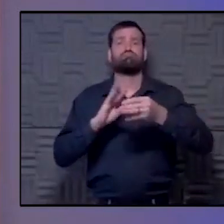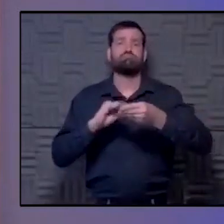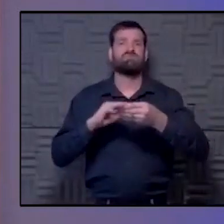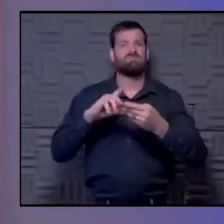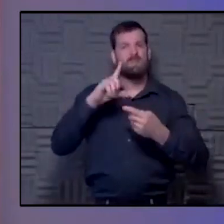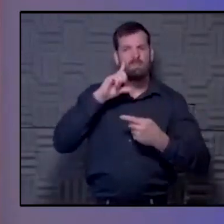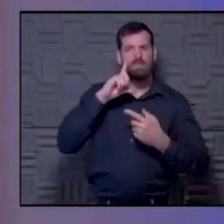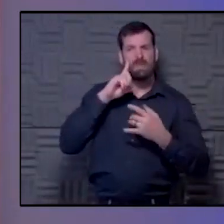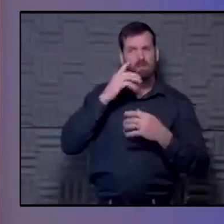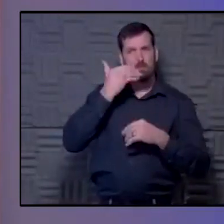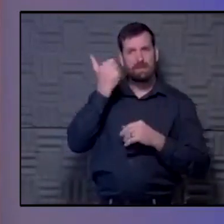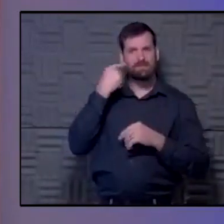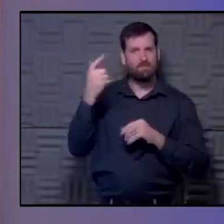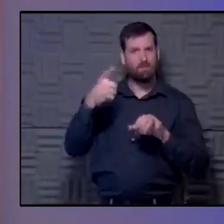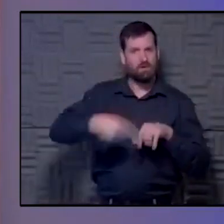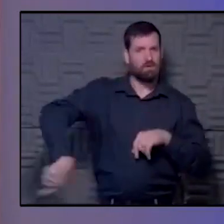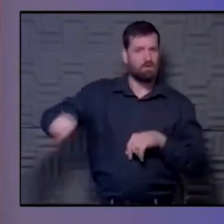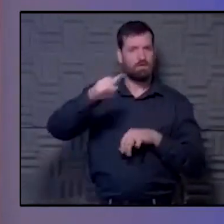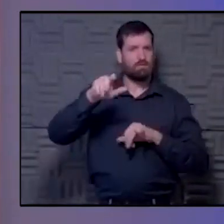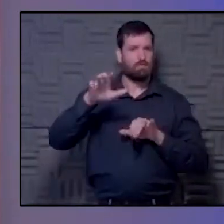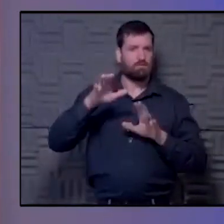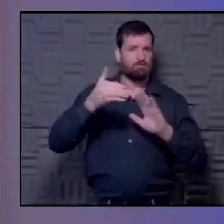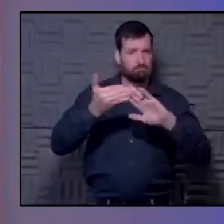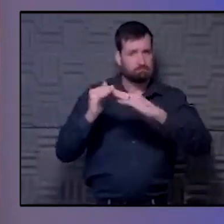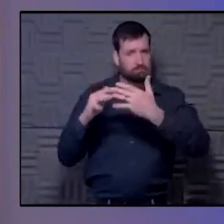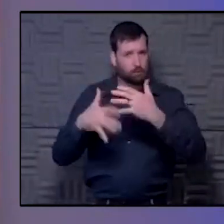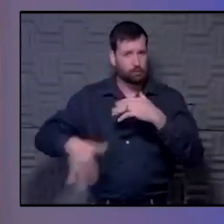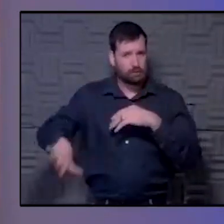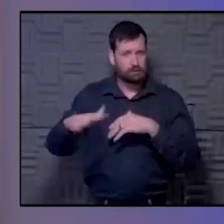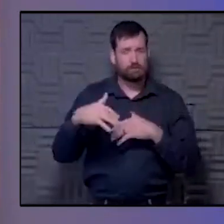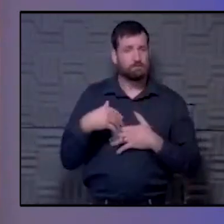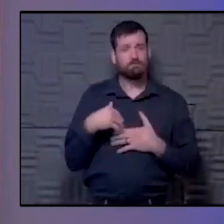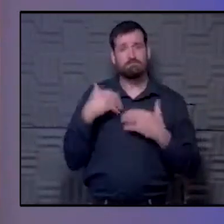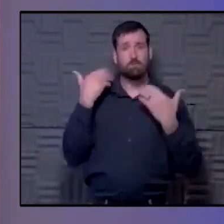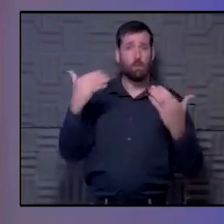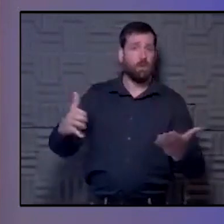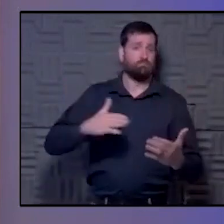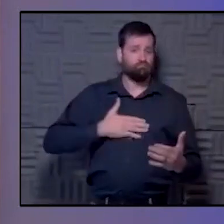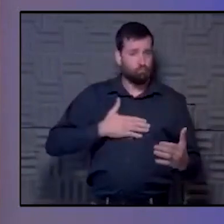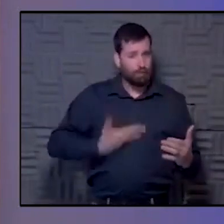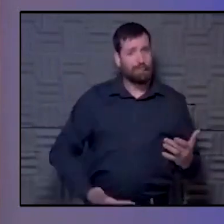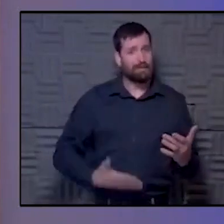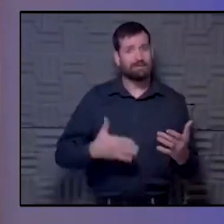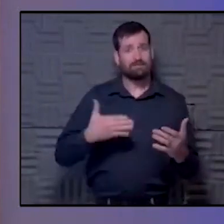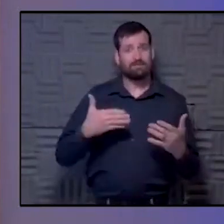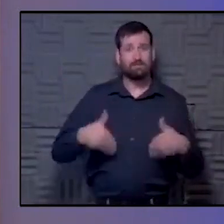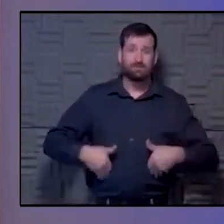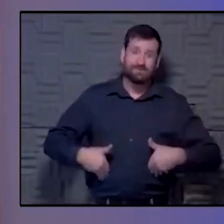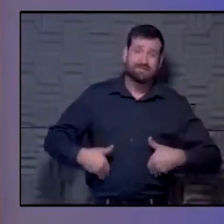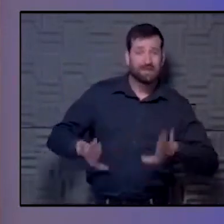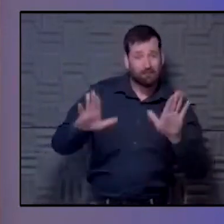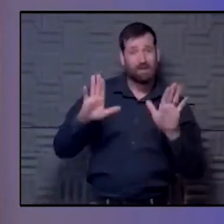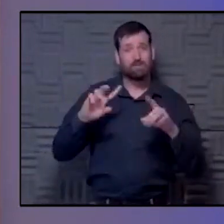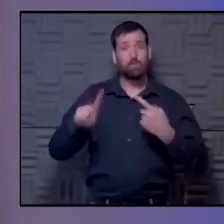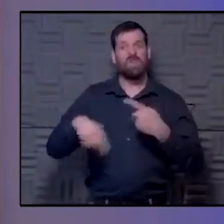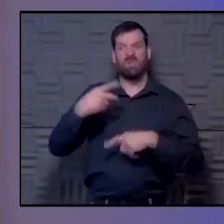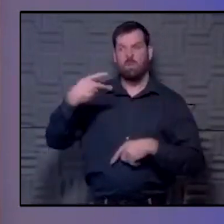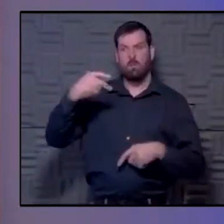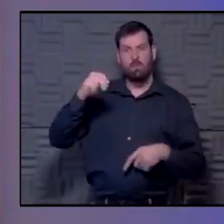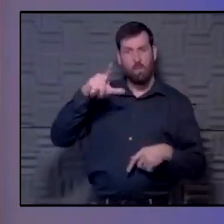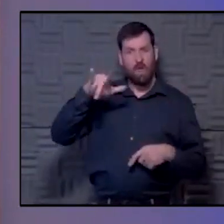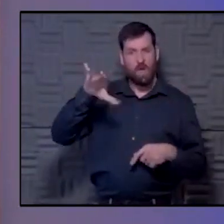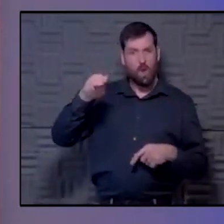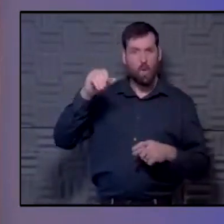about the common good like we've talked about today. Go ahead and be willing to sacrifice. I mean, just think when polio came